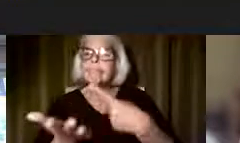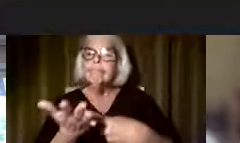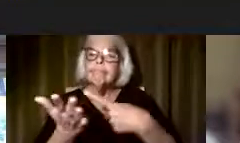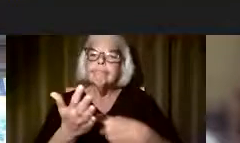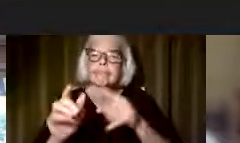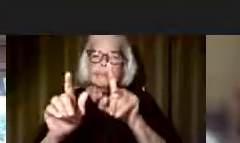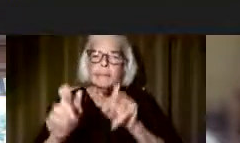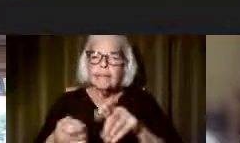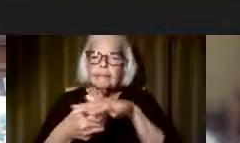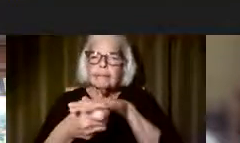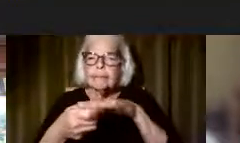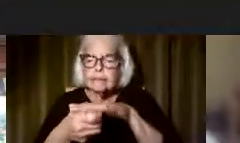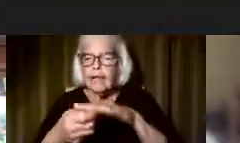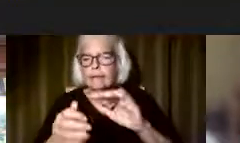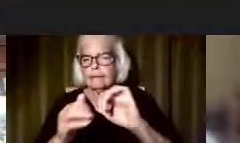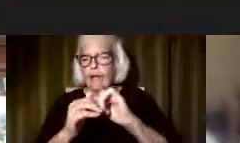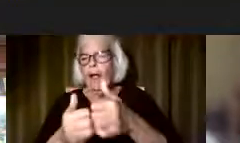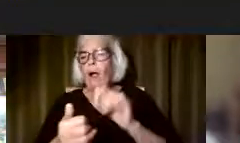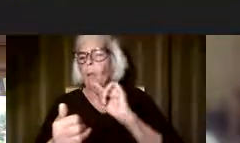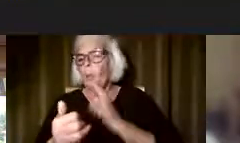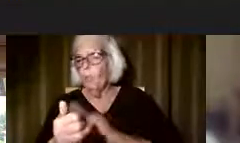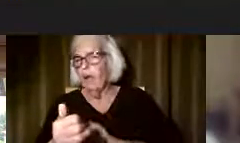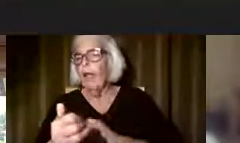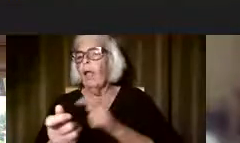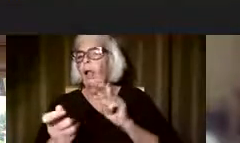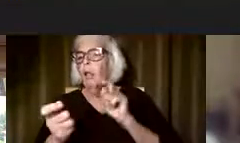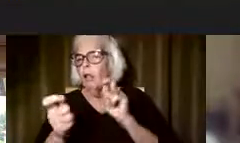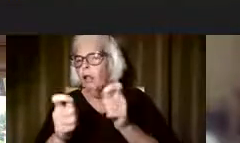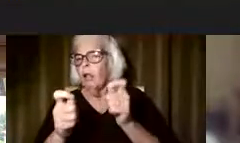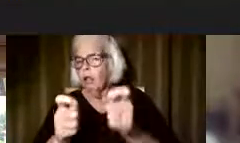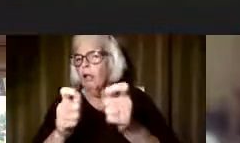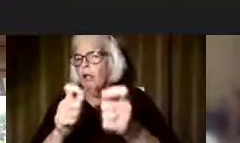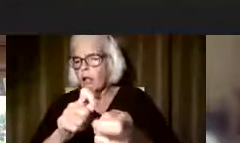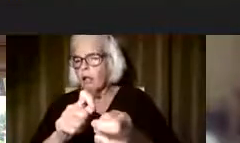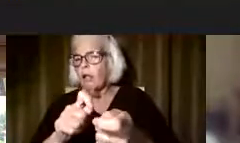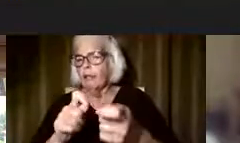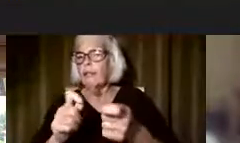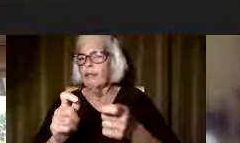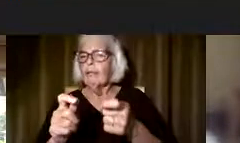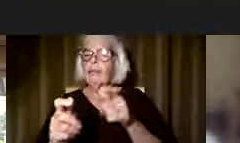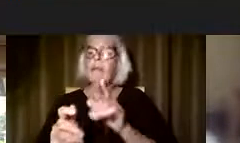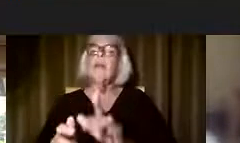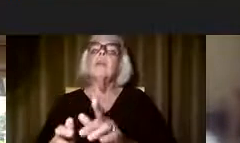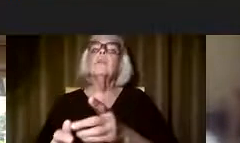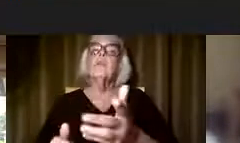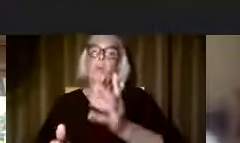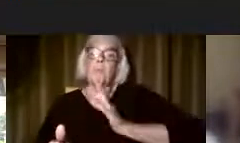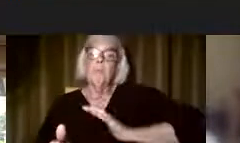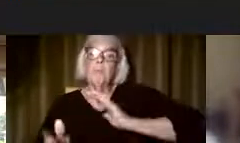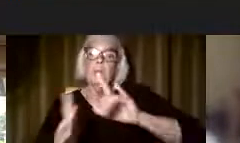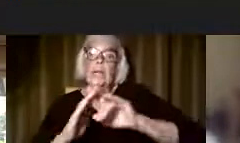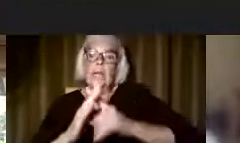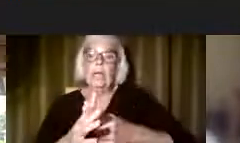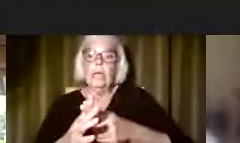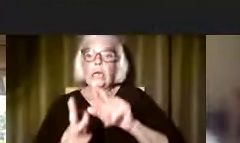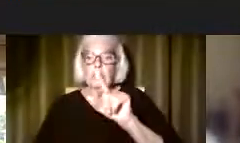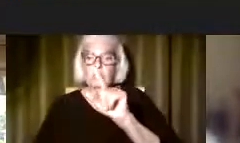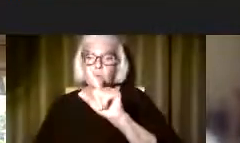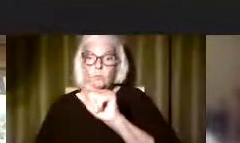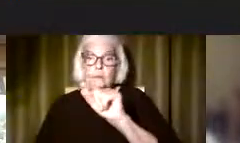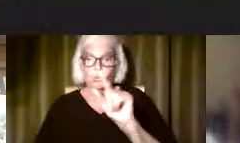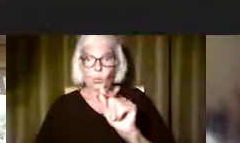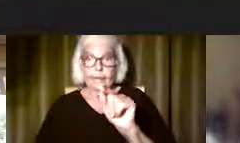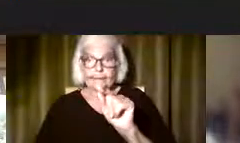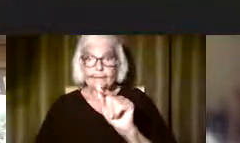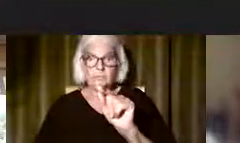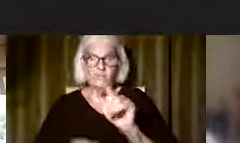are today. Early on in the pandemic in 2020, the state recognized that